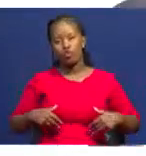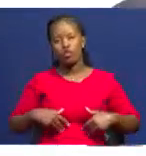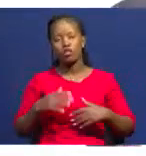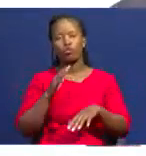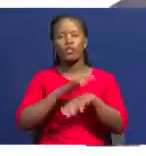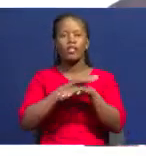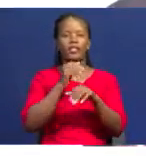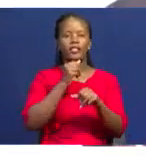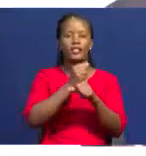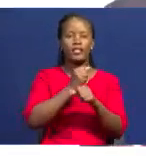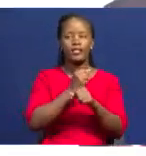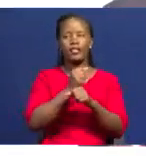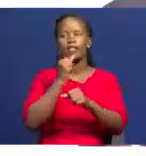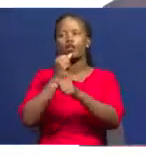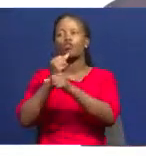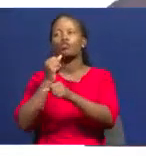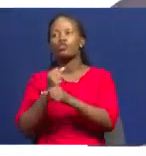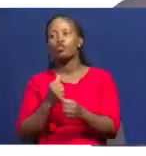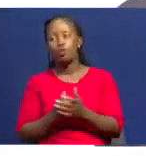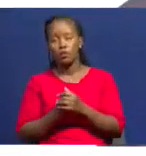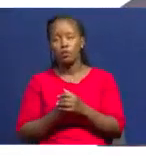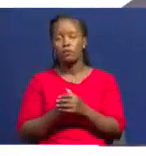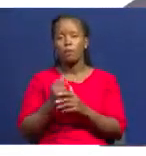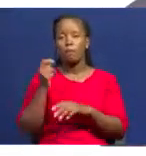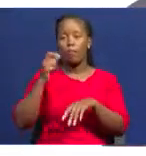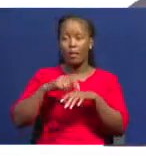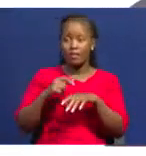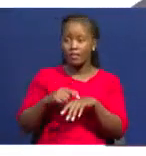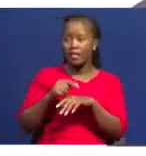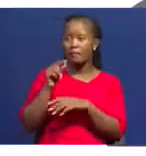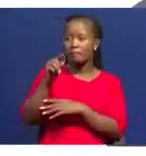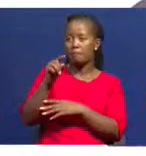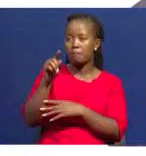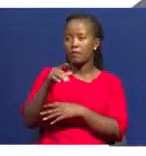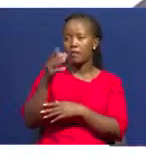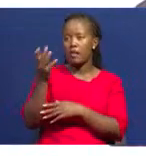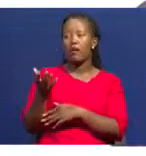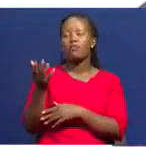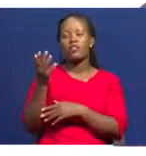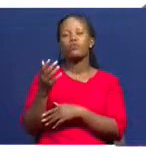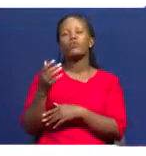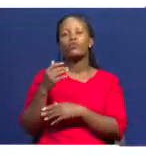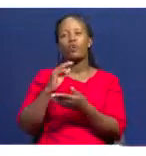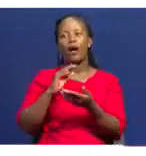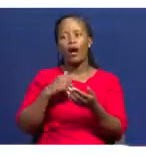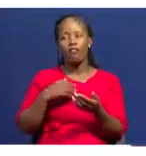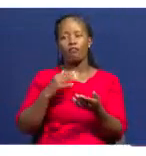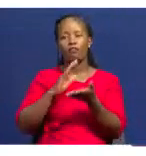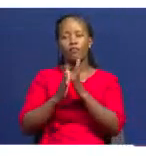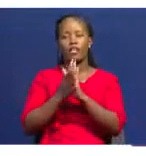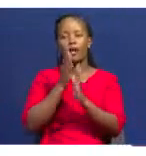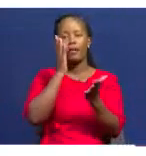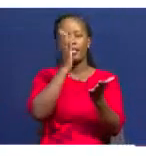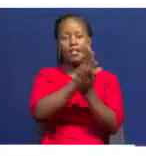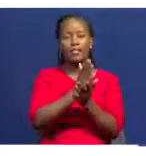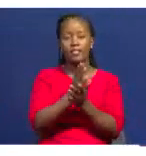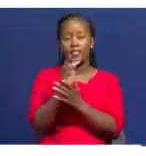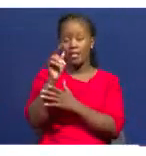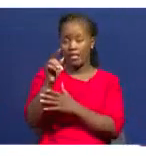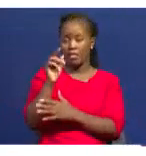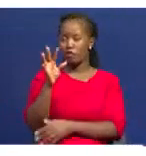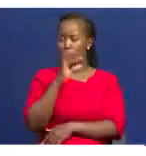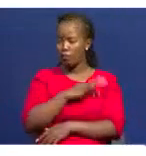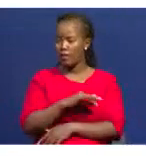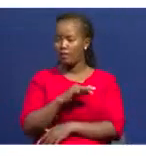ajira. Once this becomes a reality, it will be significantly transformative to this community, Governor, to the